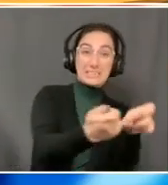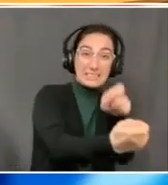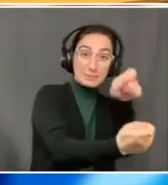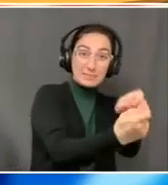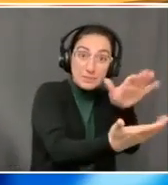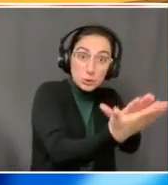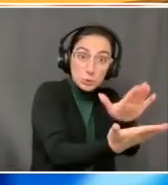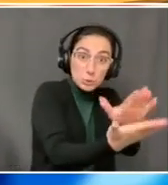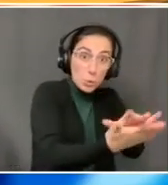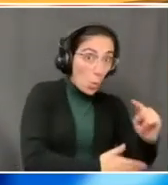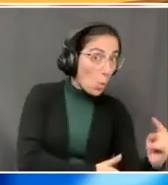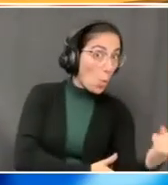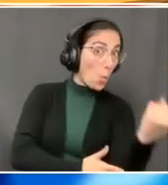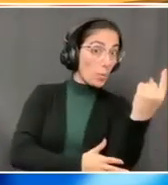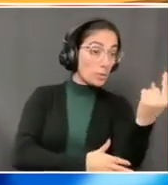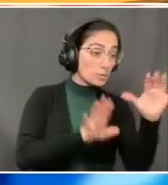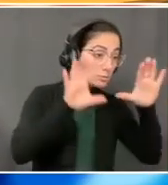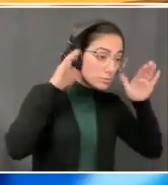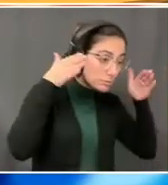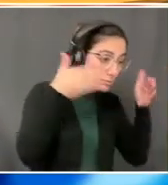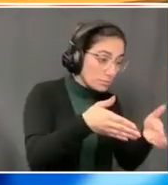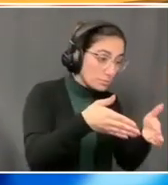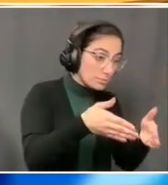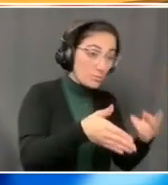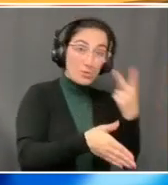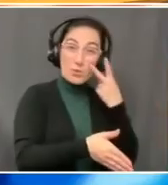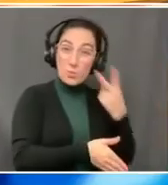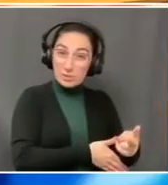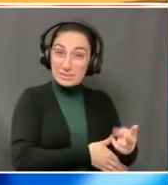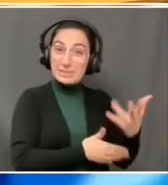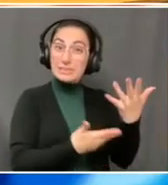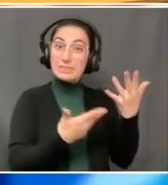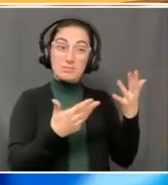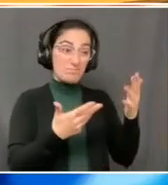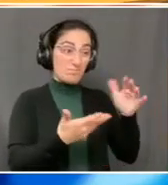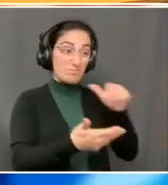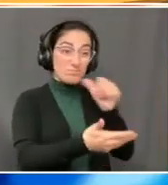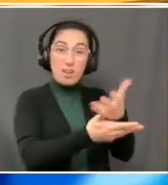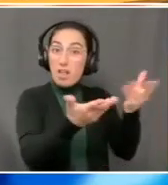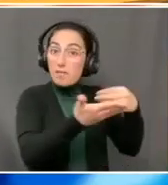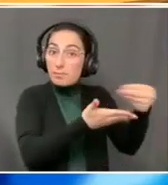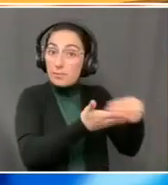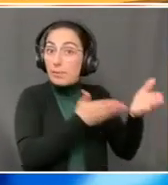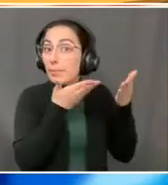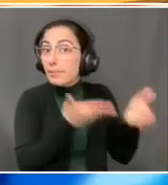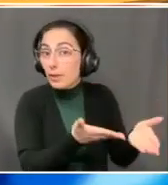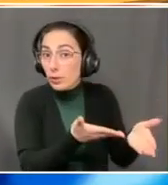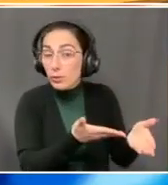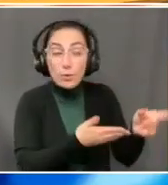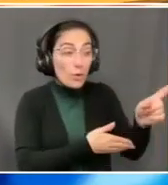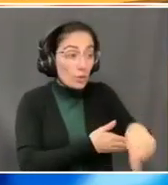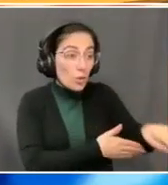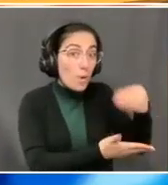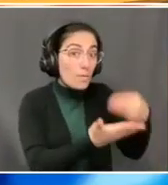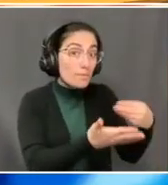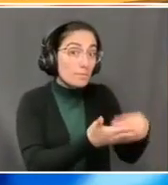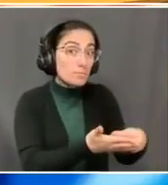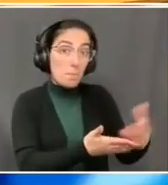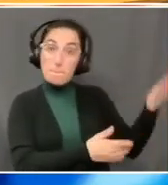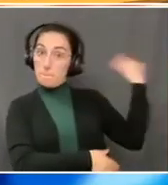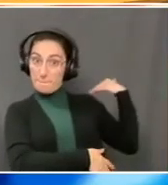books and supplies, where we do see that we have seen that substantial underspend, is that those funds in the